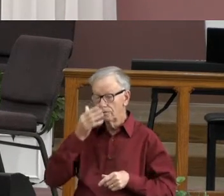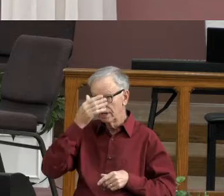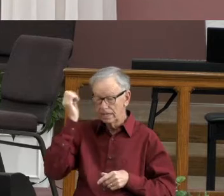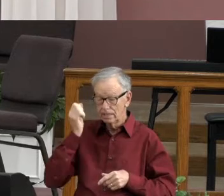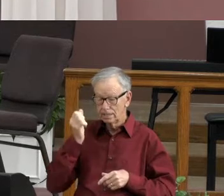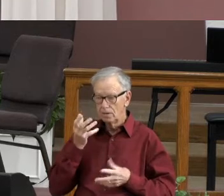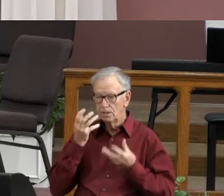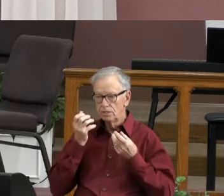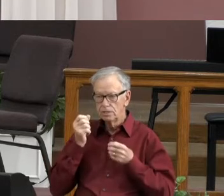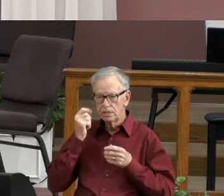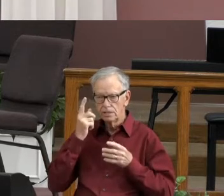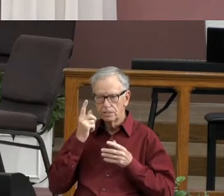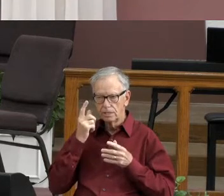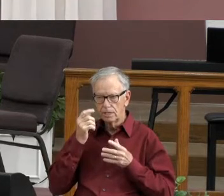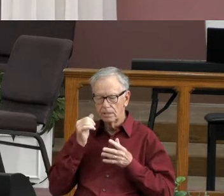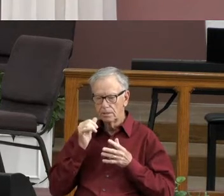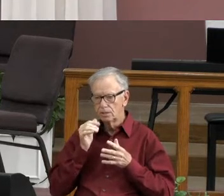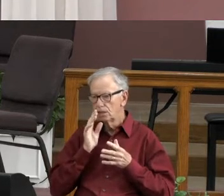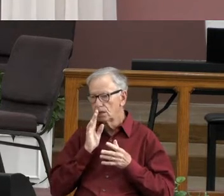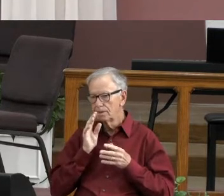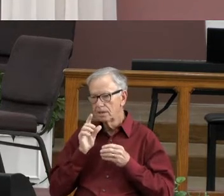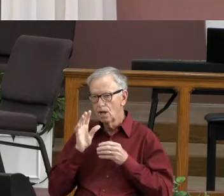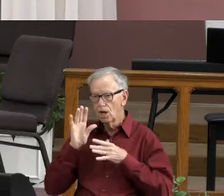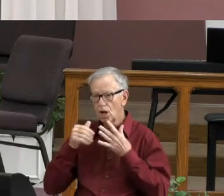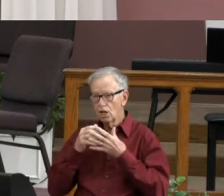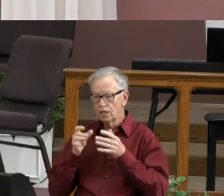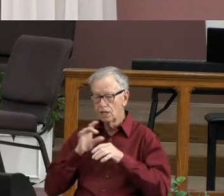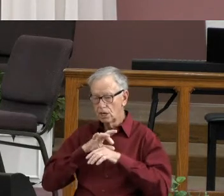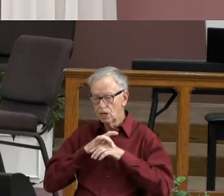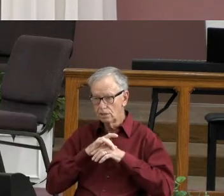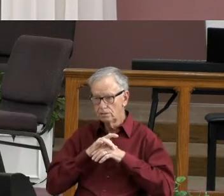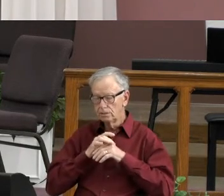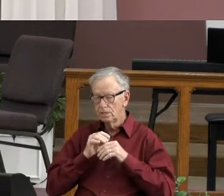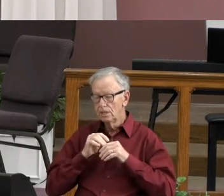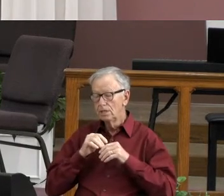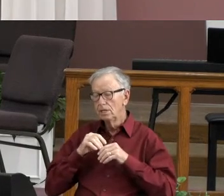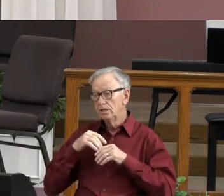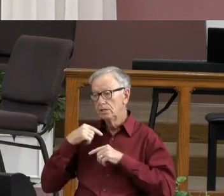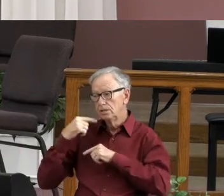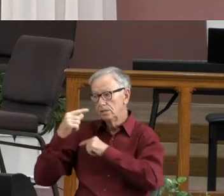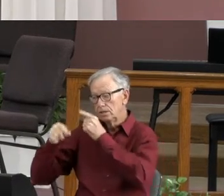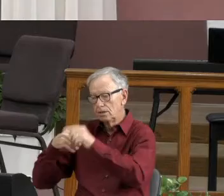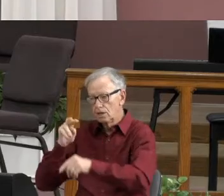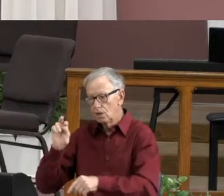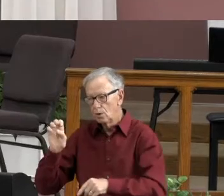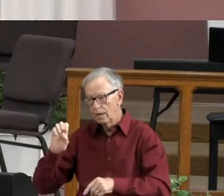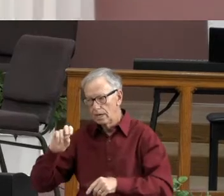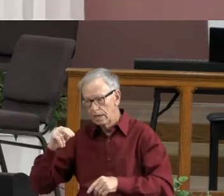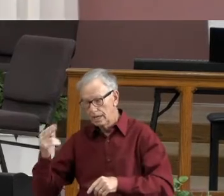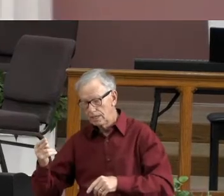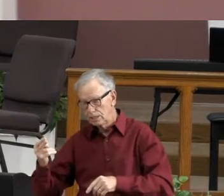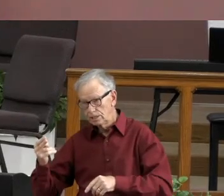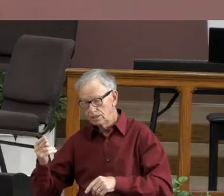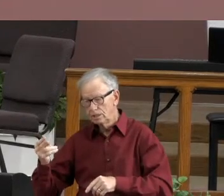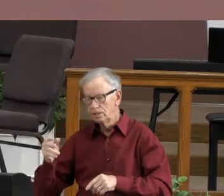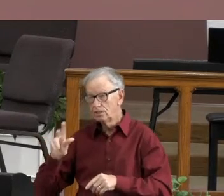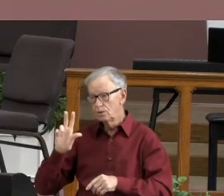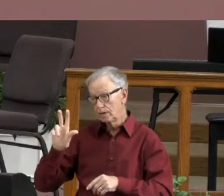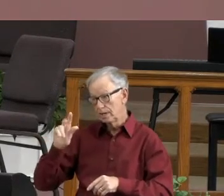But I want you to recognize when it talks about the whole earth, these are the descendants of Noah, his three sons and their wives,